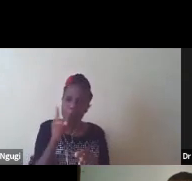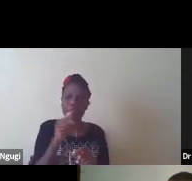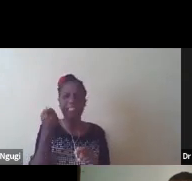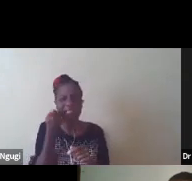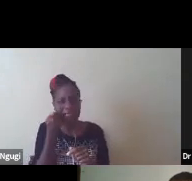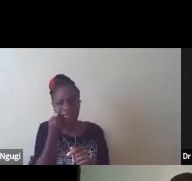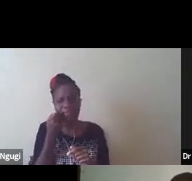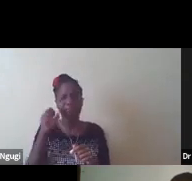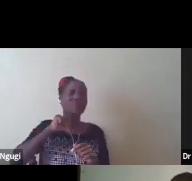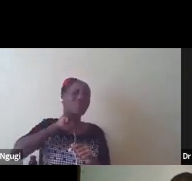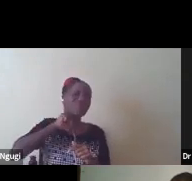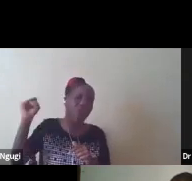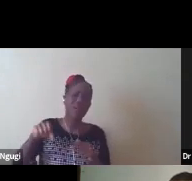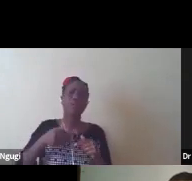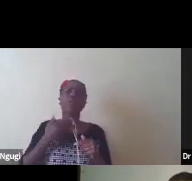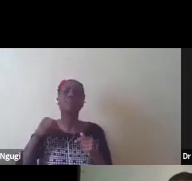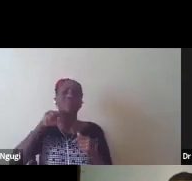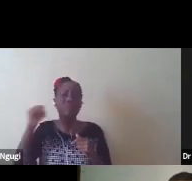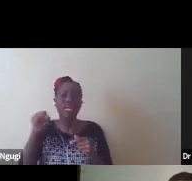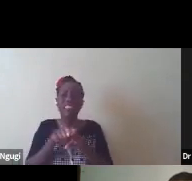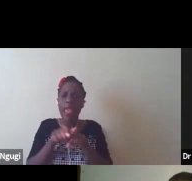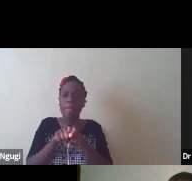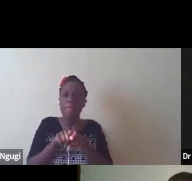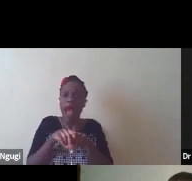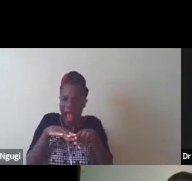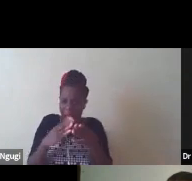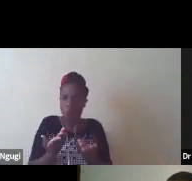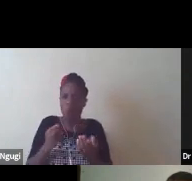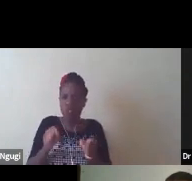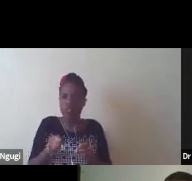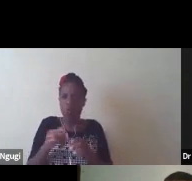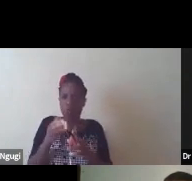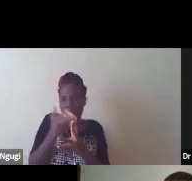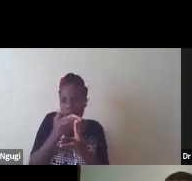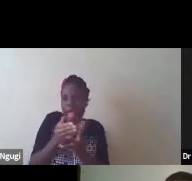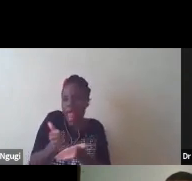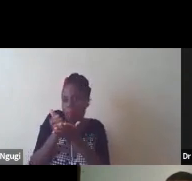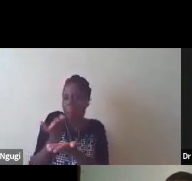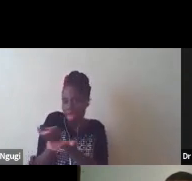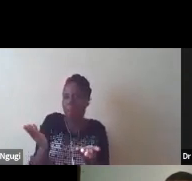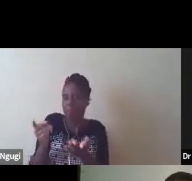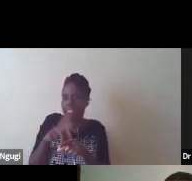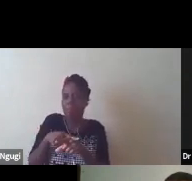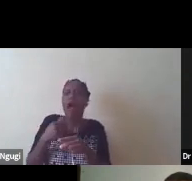and still compliant? That is the second question. There are several questions. And then the third one is,